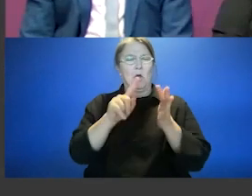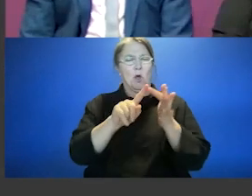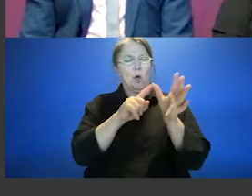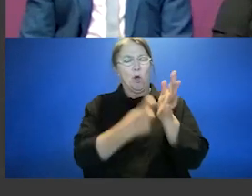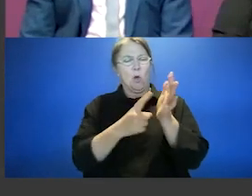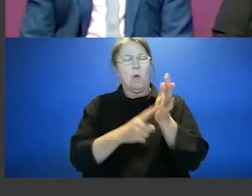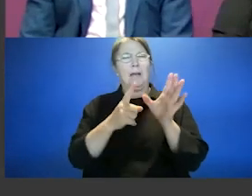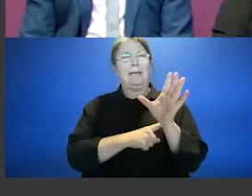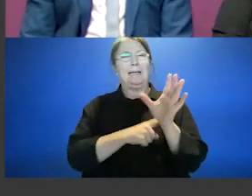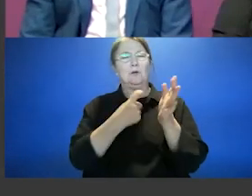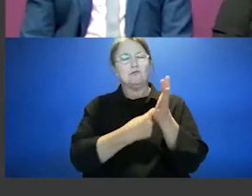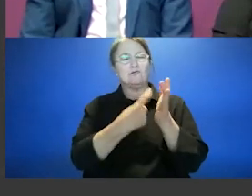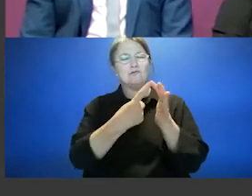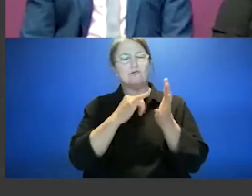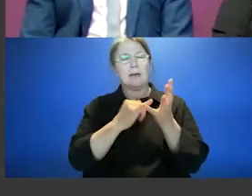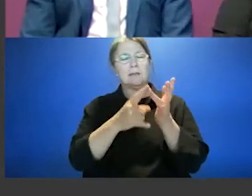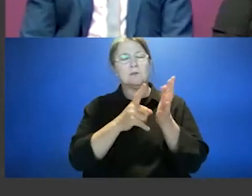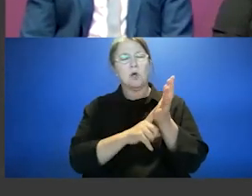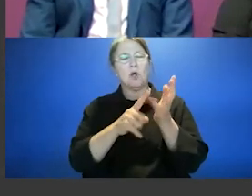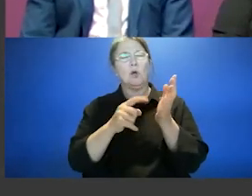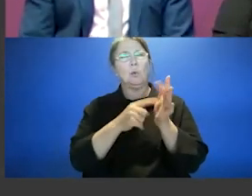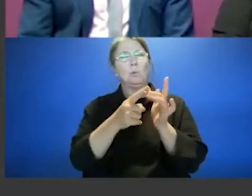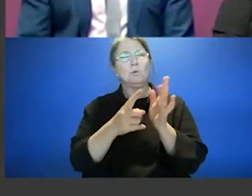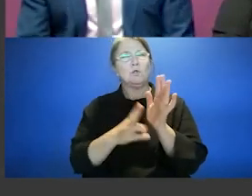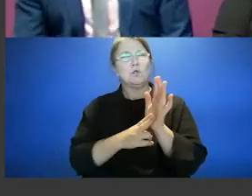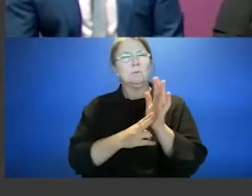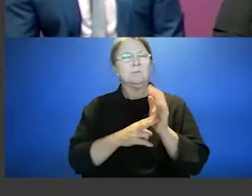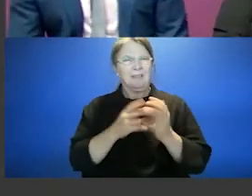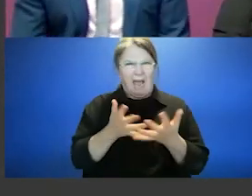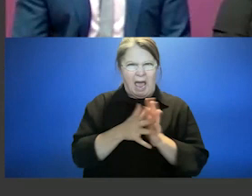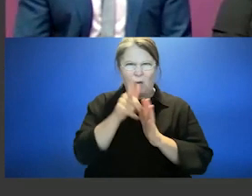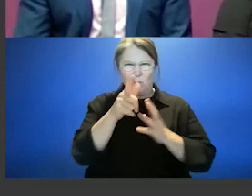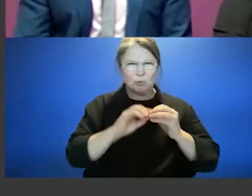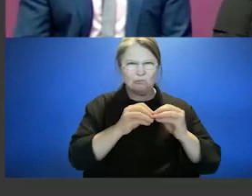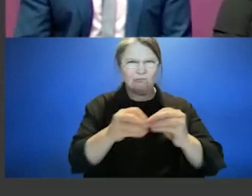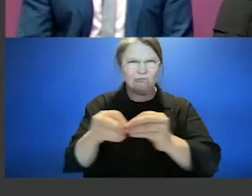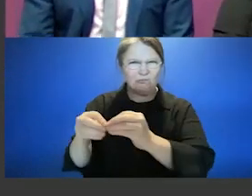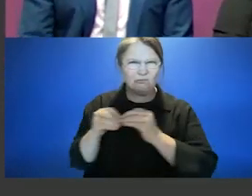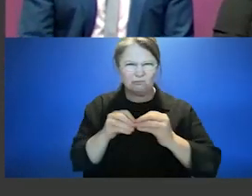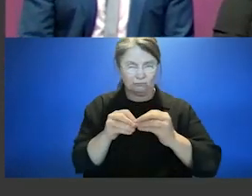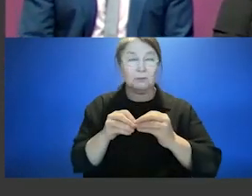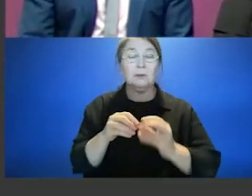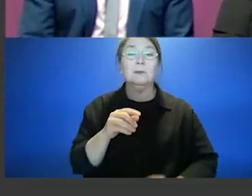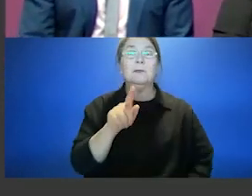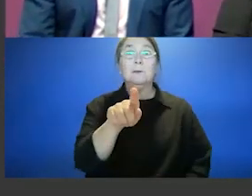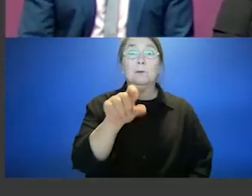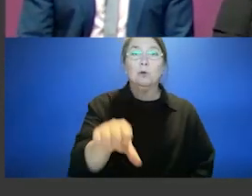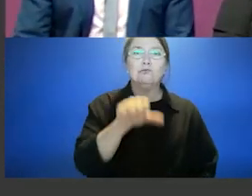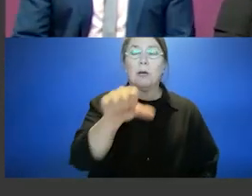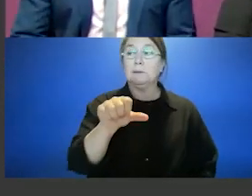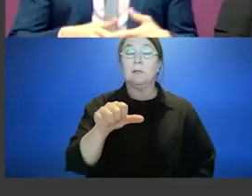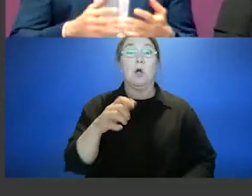what are some of the ways you have dealing with complaints? Yeah, so in terms of early resolution, once we receive complaints,